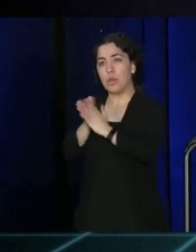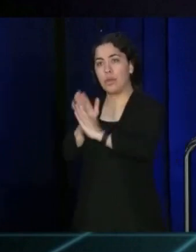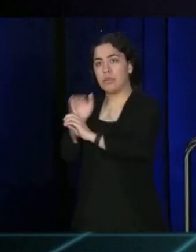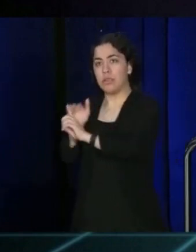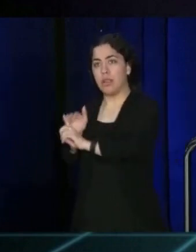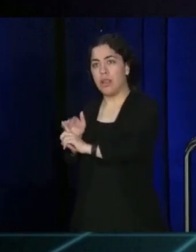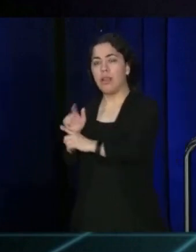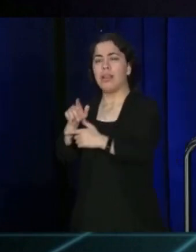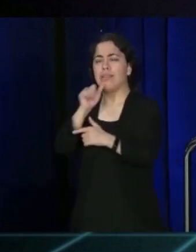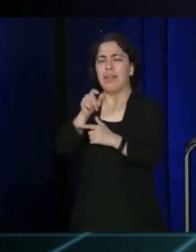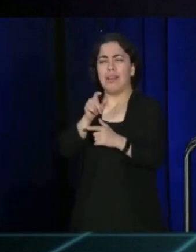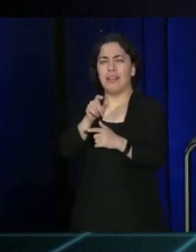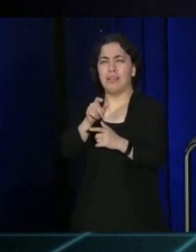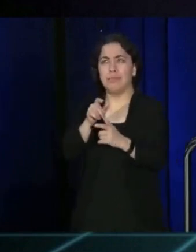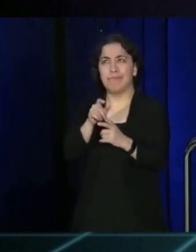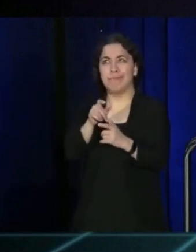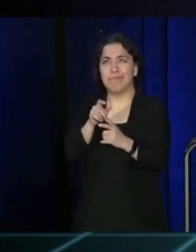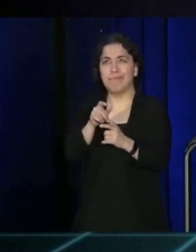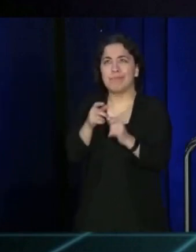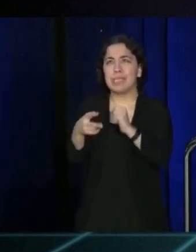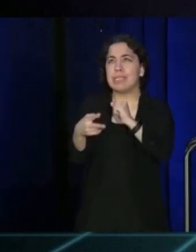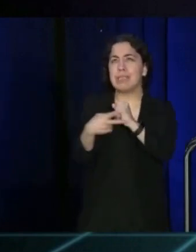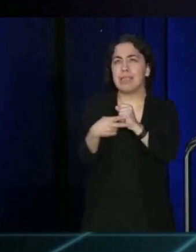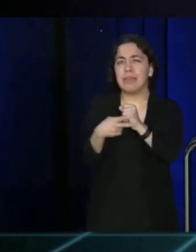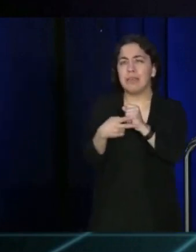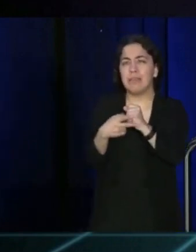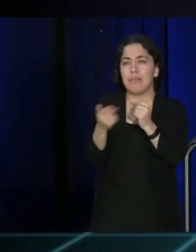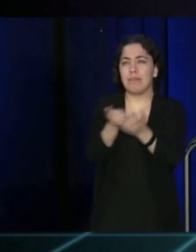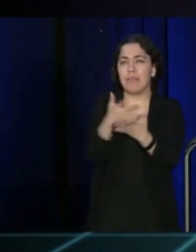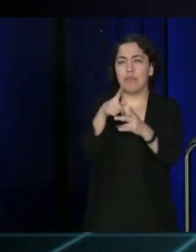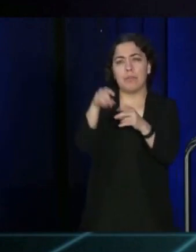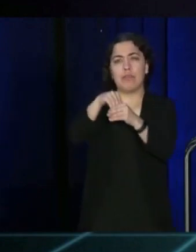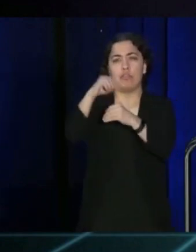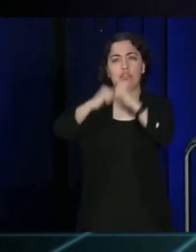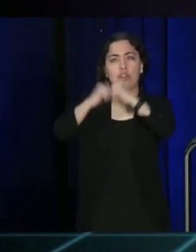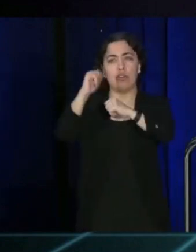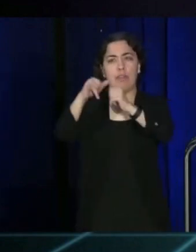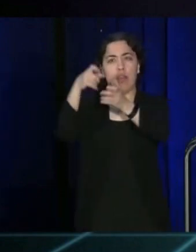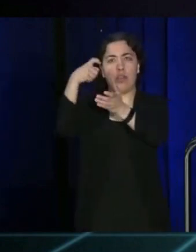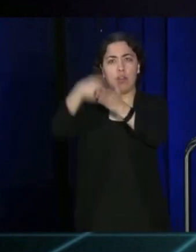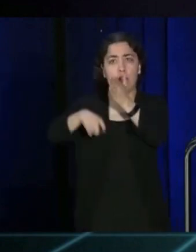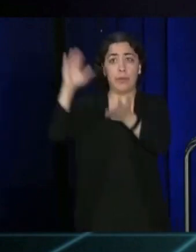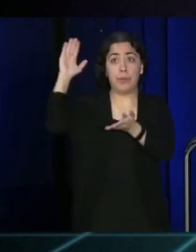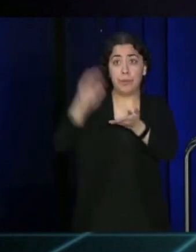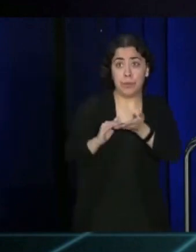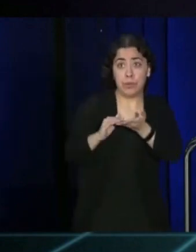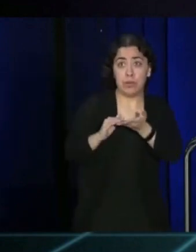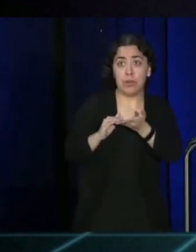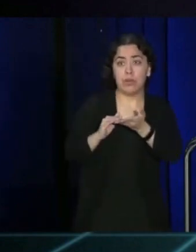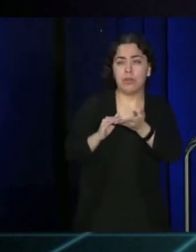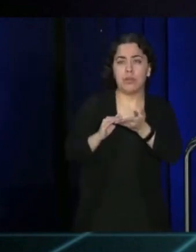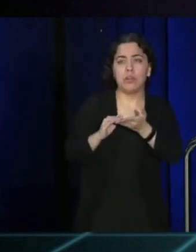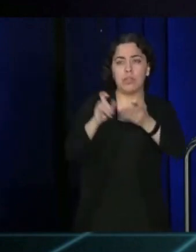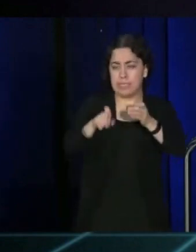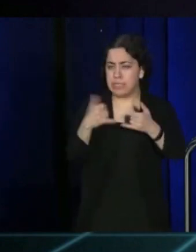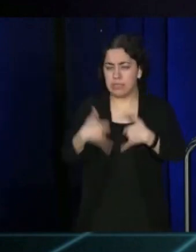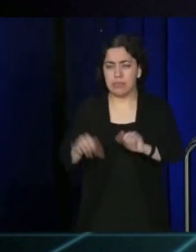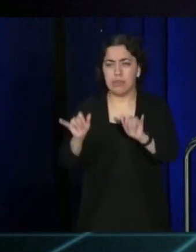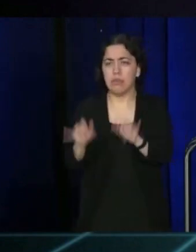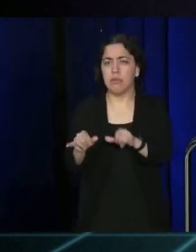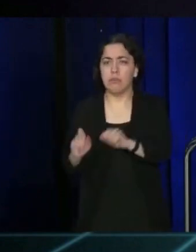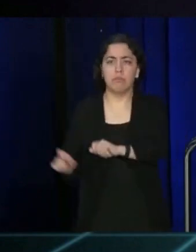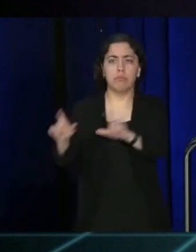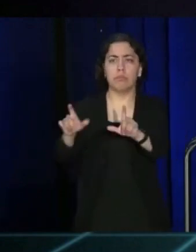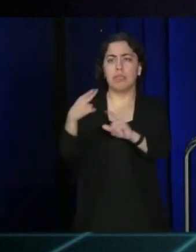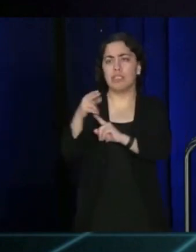save anything from a infrastructure cost by not rendering HTML. It's no more